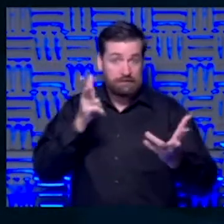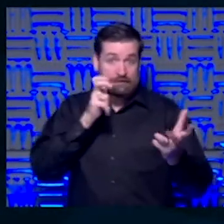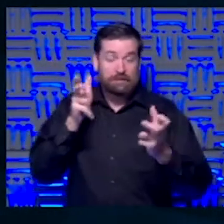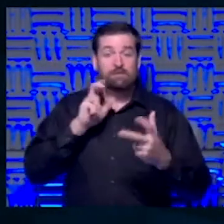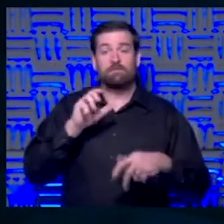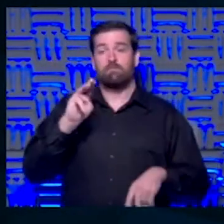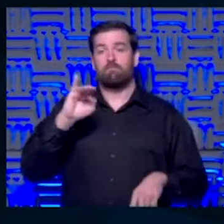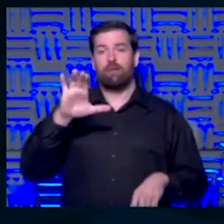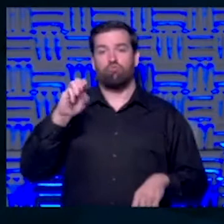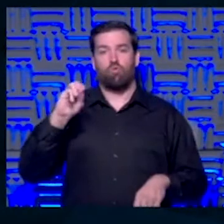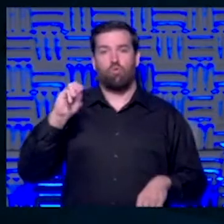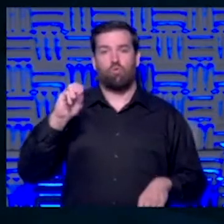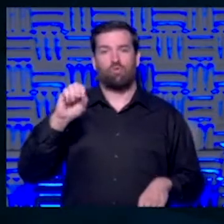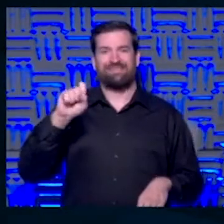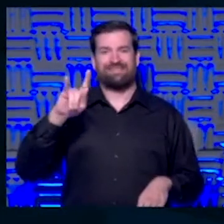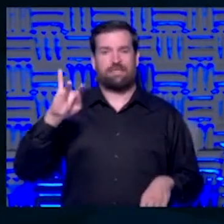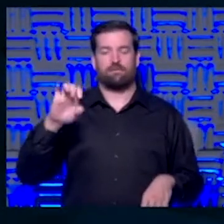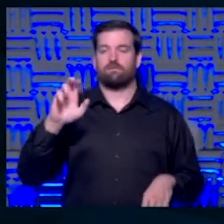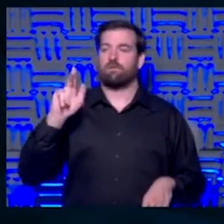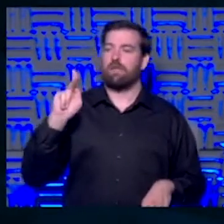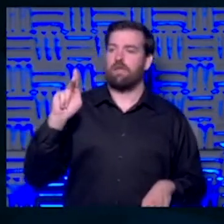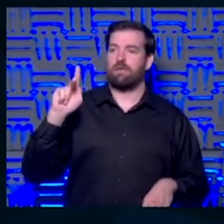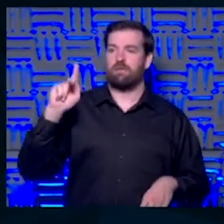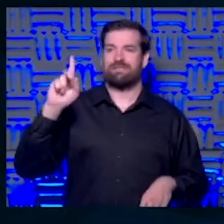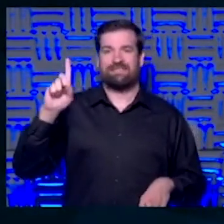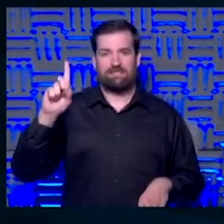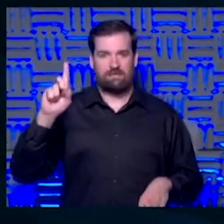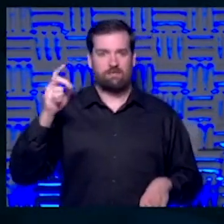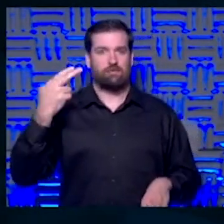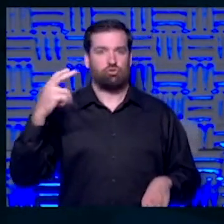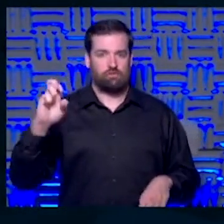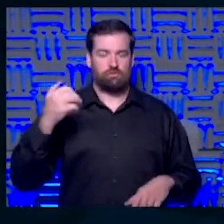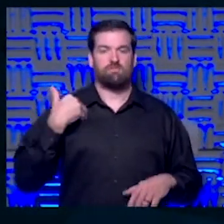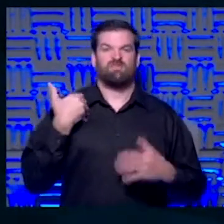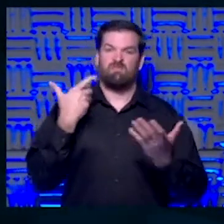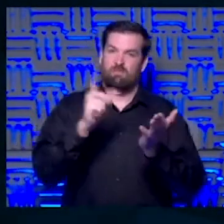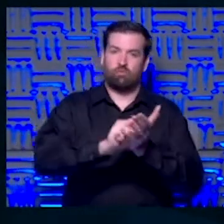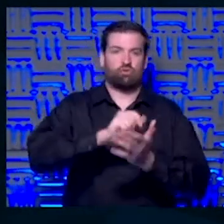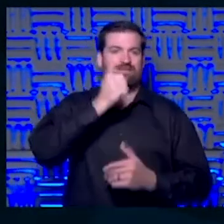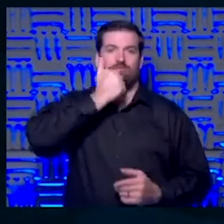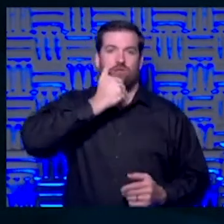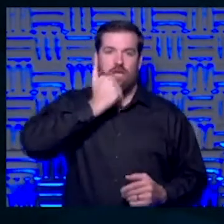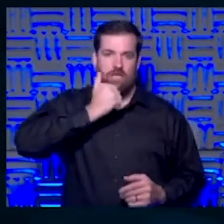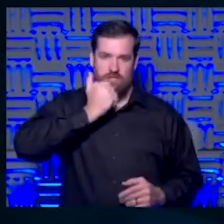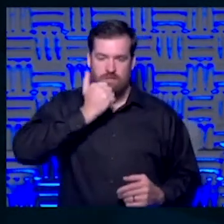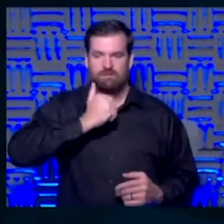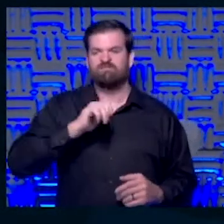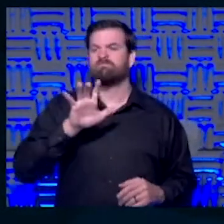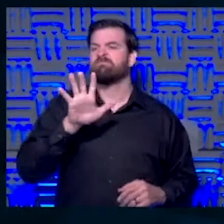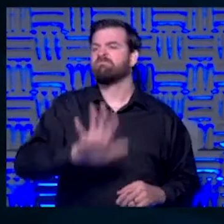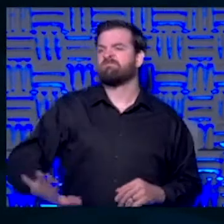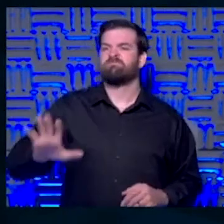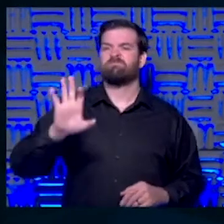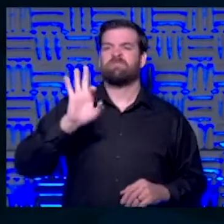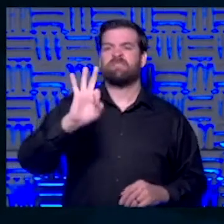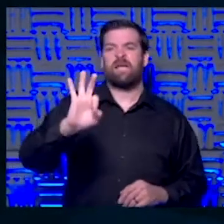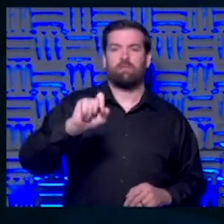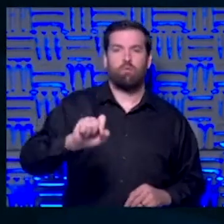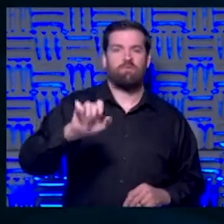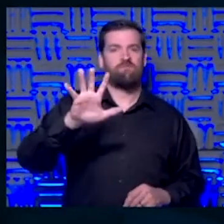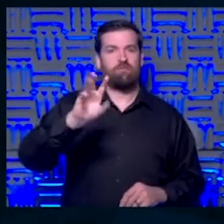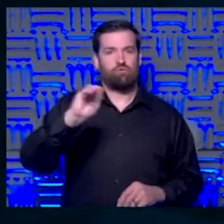microsite on the KDHE website publishes it every day. And we're right at about